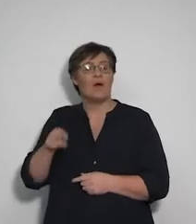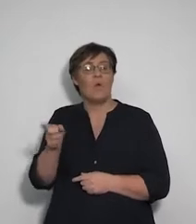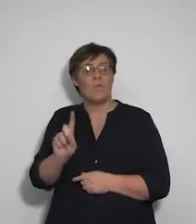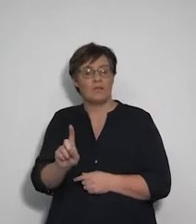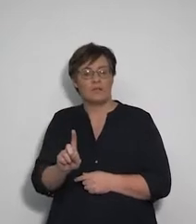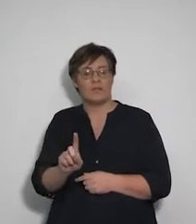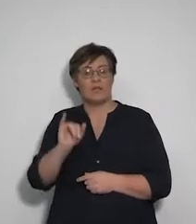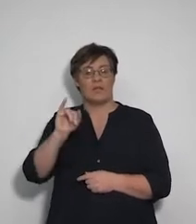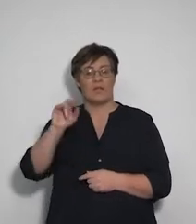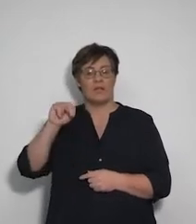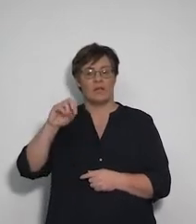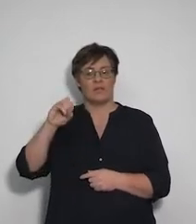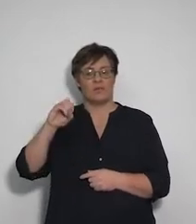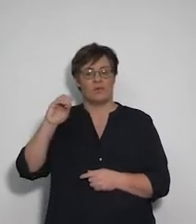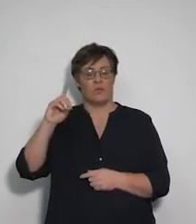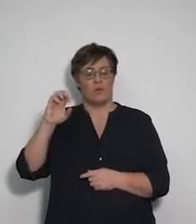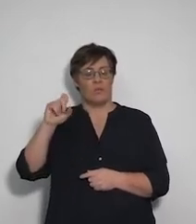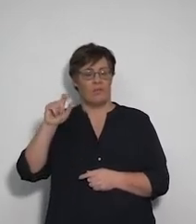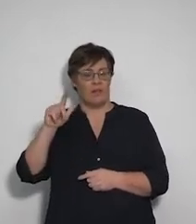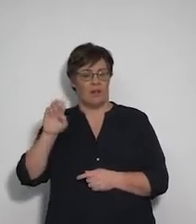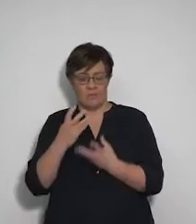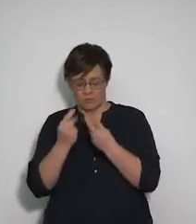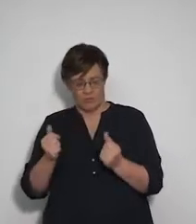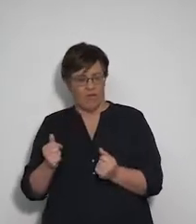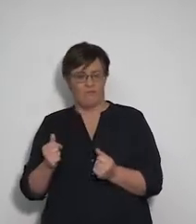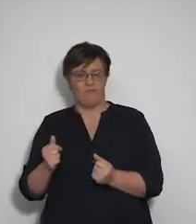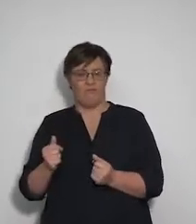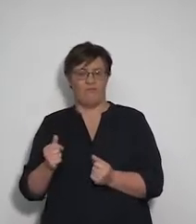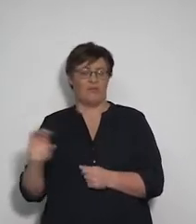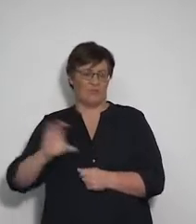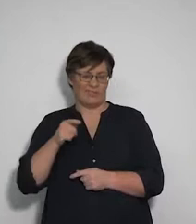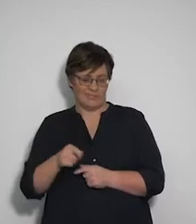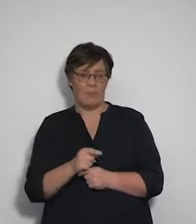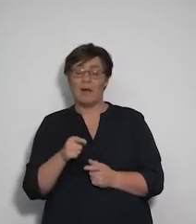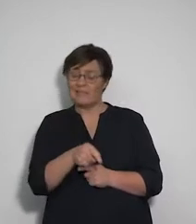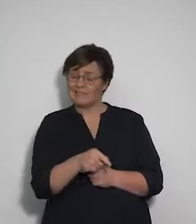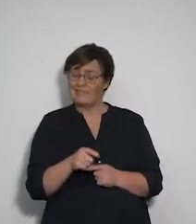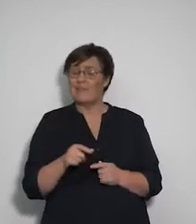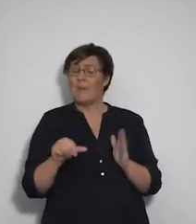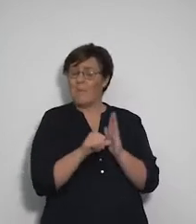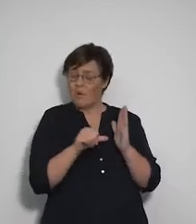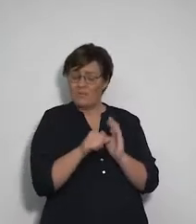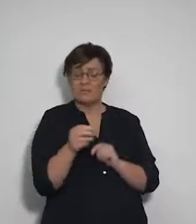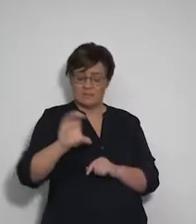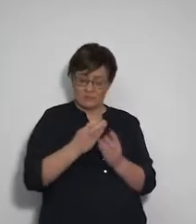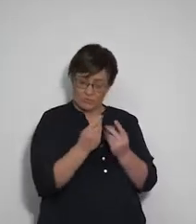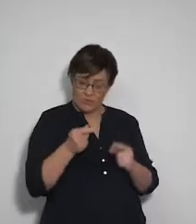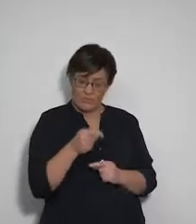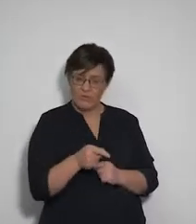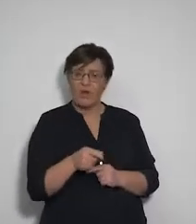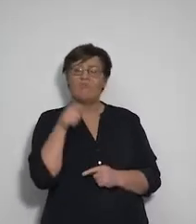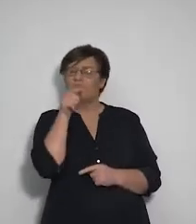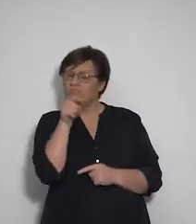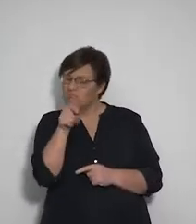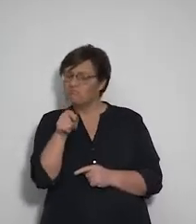as insoluble salts. Okay, but there are solubility rules that are very important, and these solubility rules